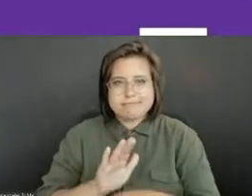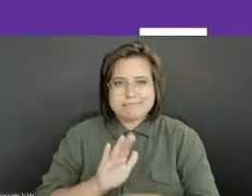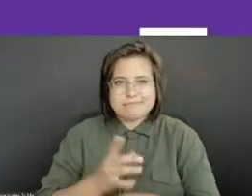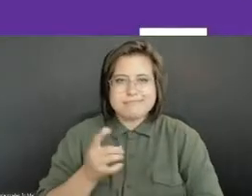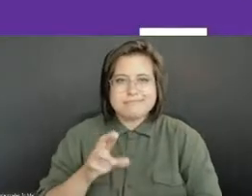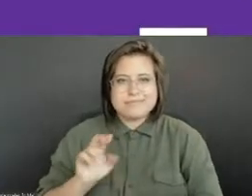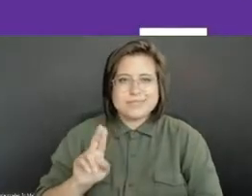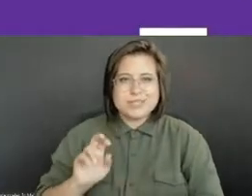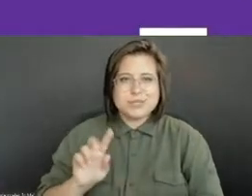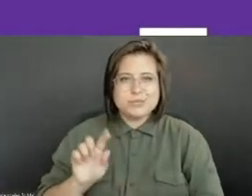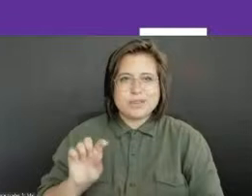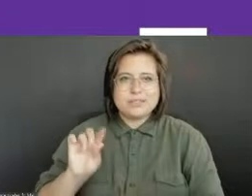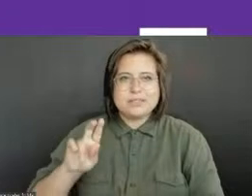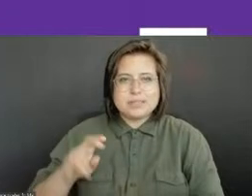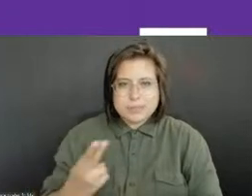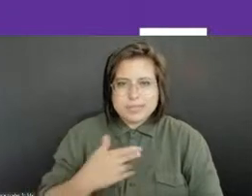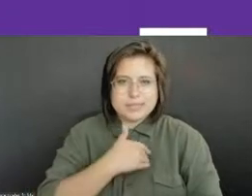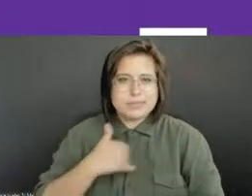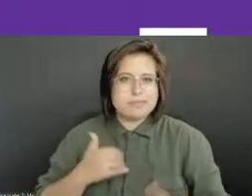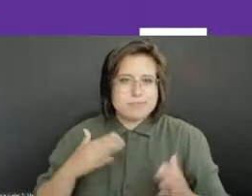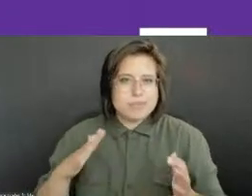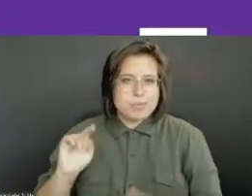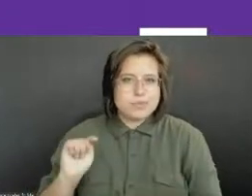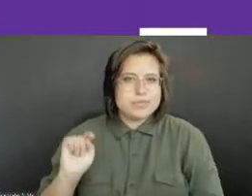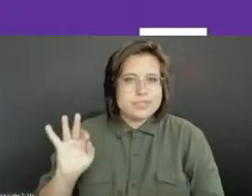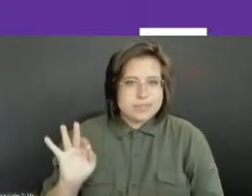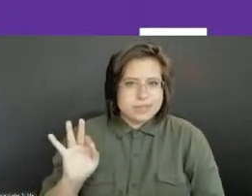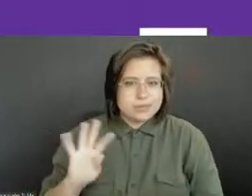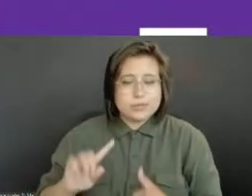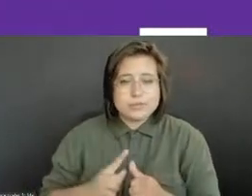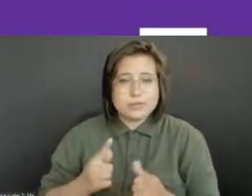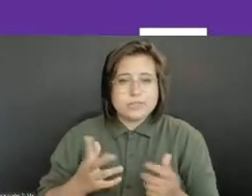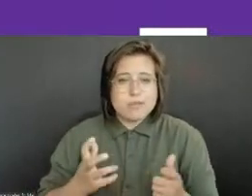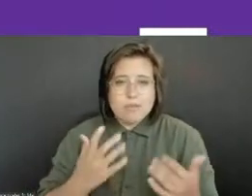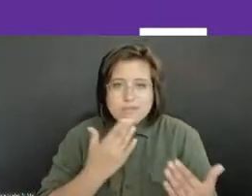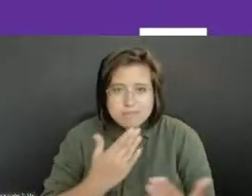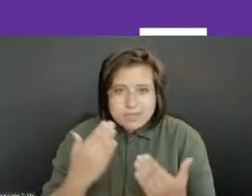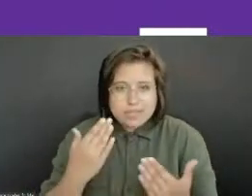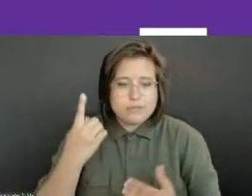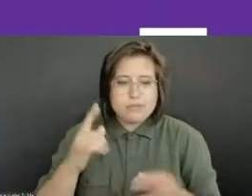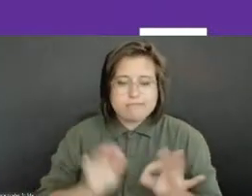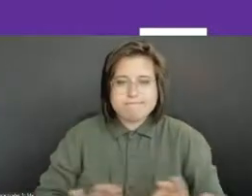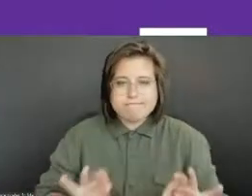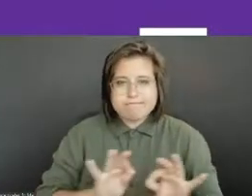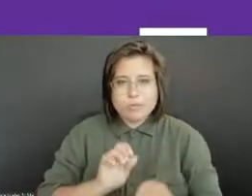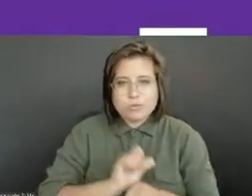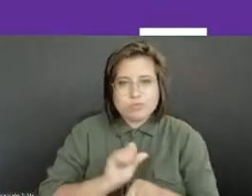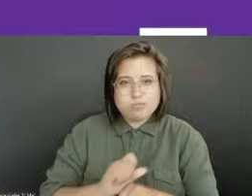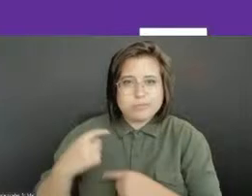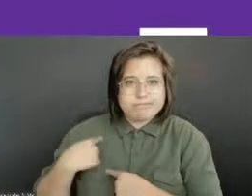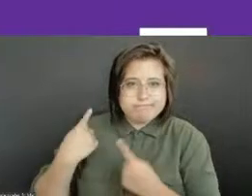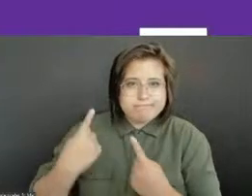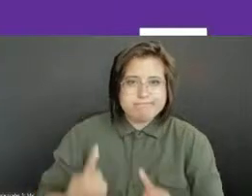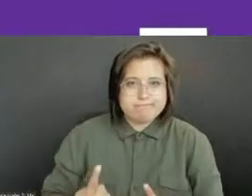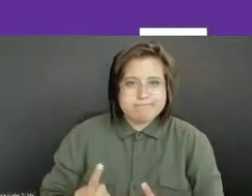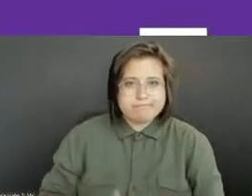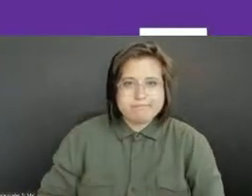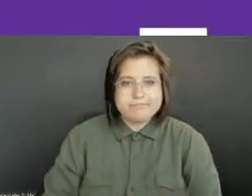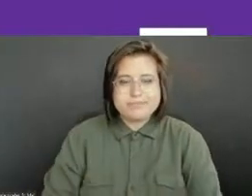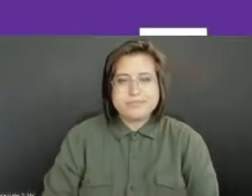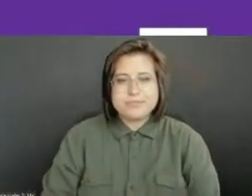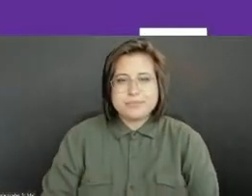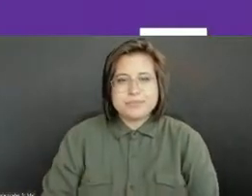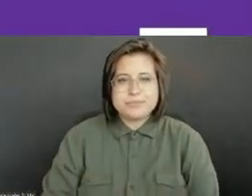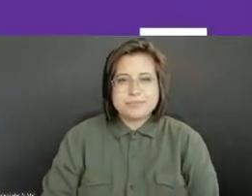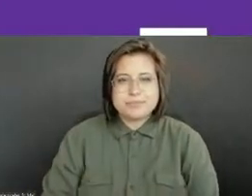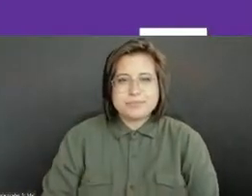Nunez-Smith and members of the task force. First, I'd like to thank you for the important work that you've done. We appreciate the